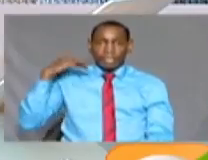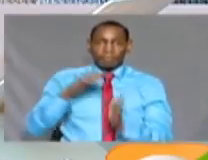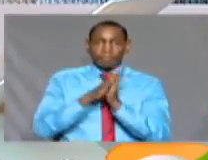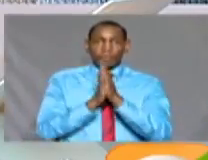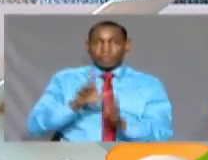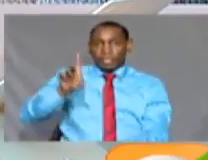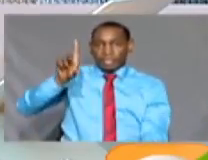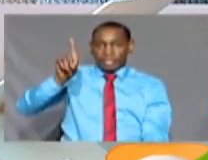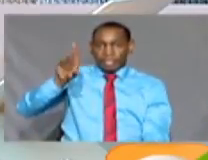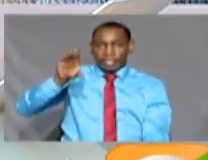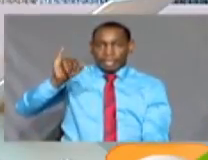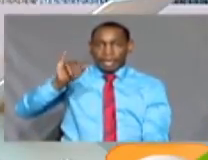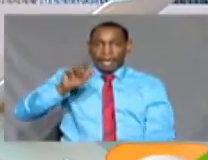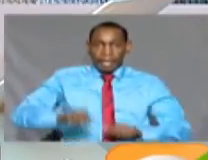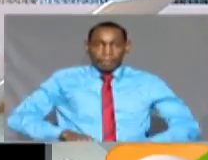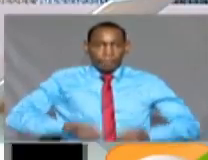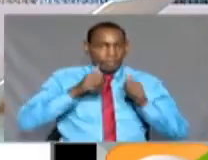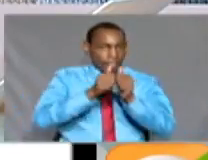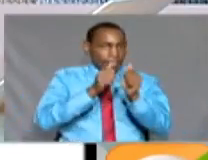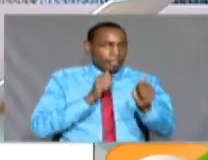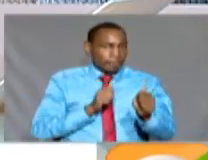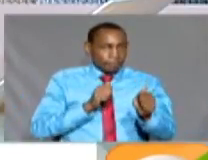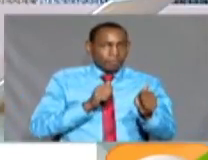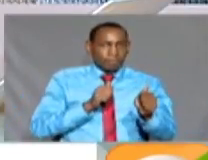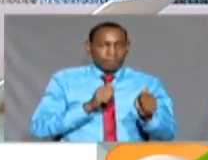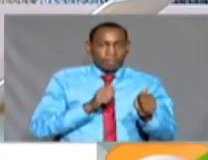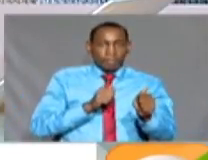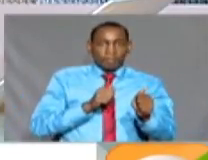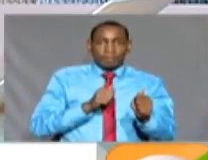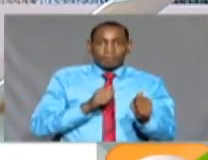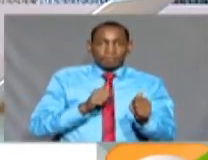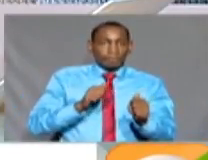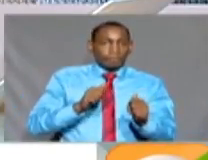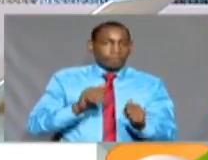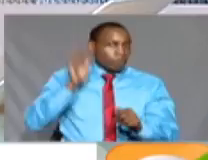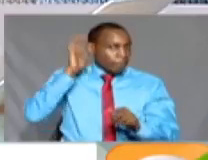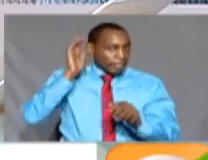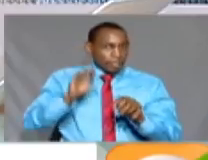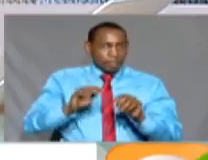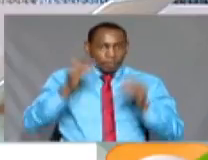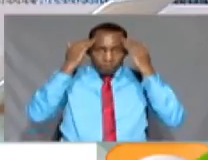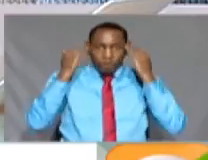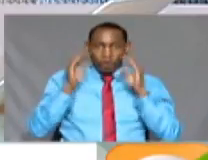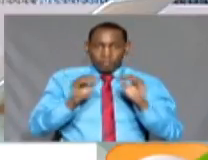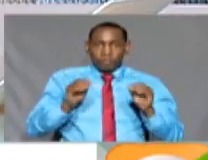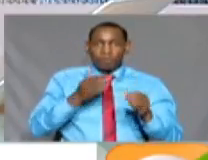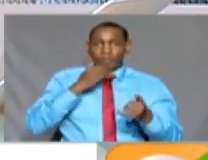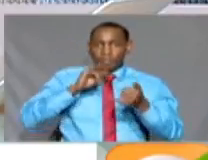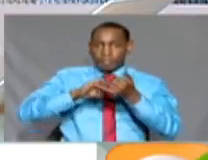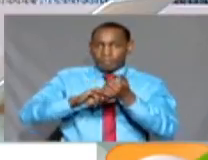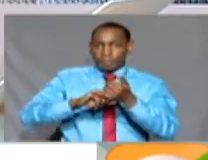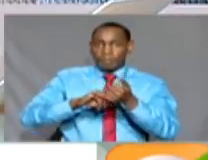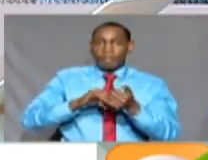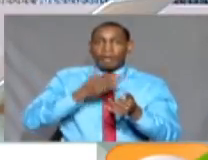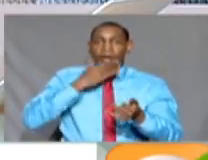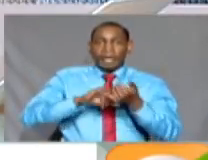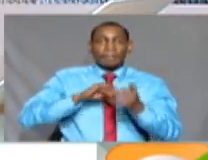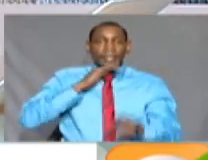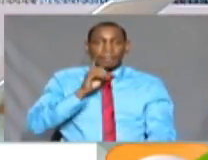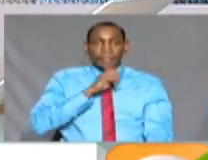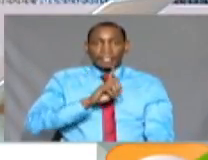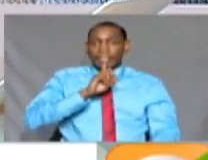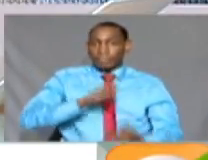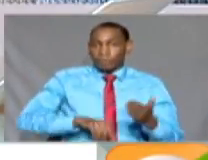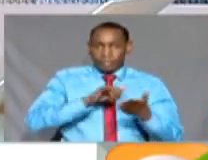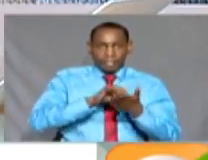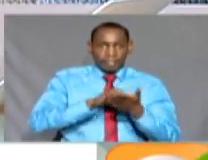DCI boss George Kinoti has dismissed a contempt of court application filed by Sarah Wairimu, the widow of slain businessman Tob Cohen, terming